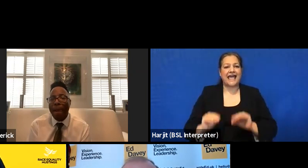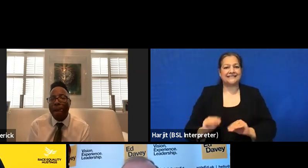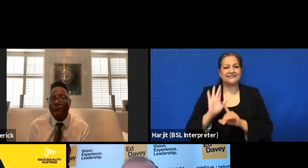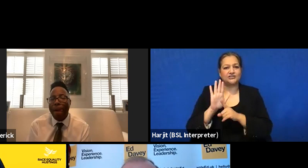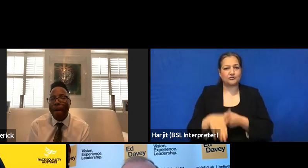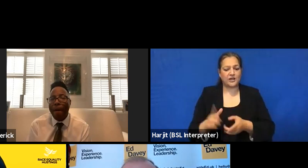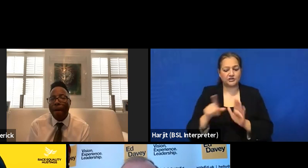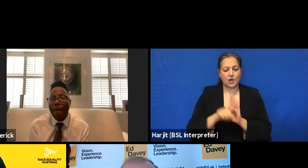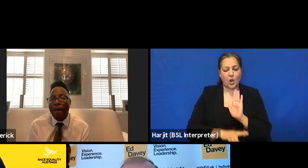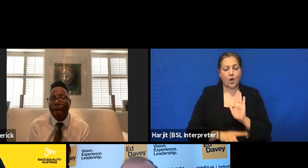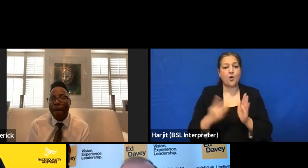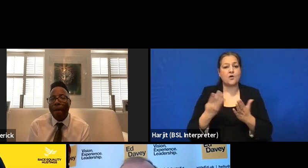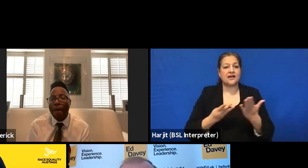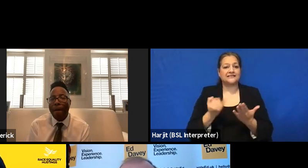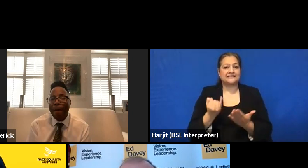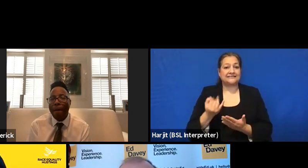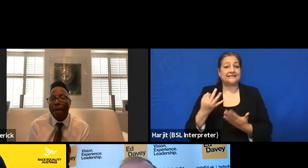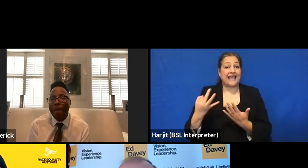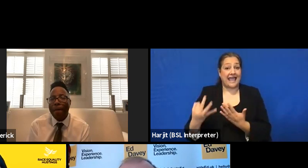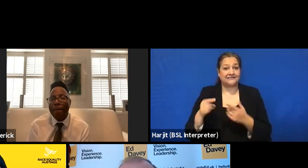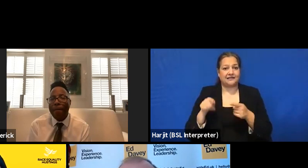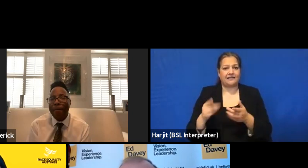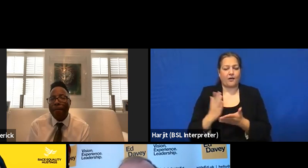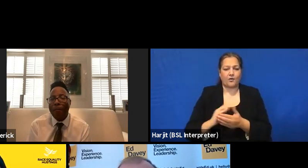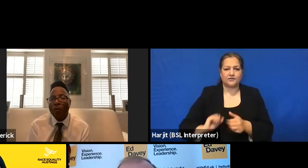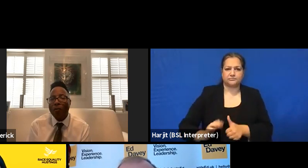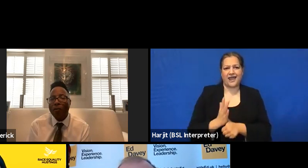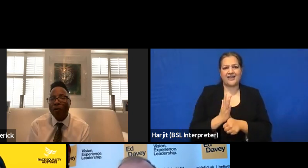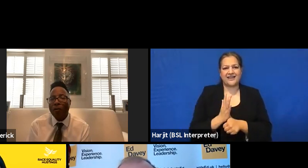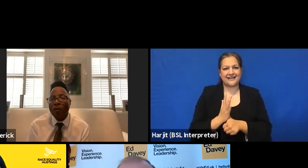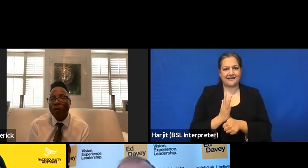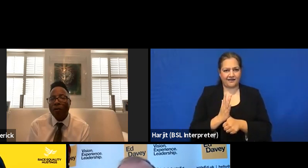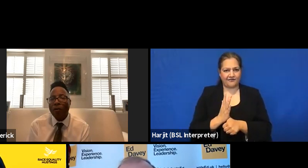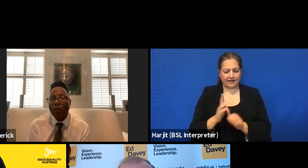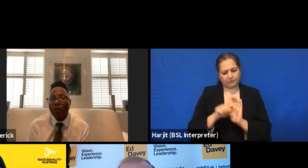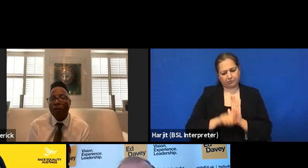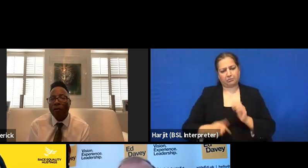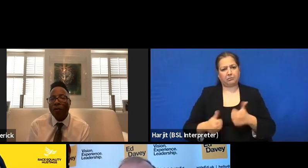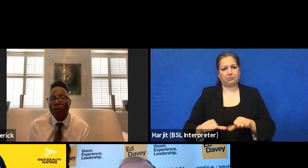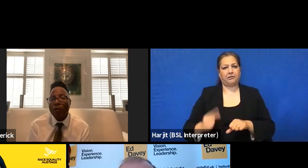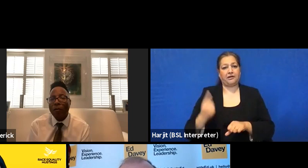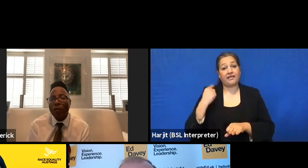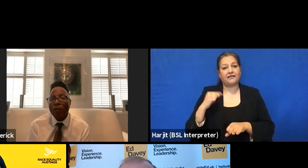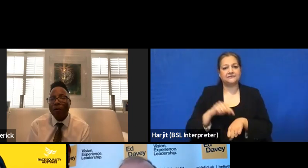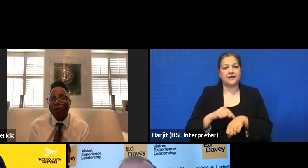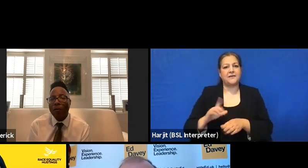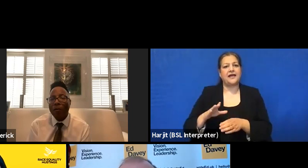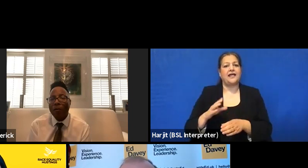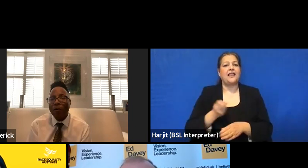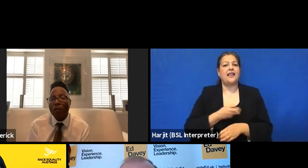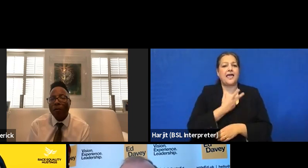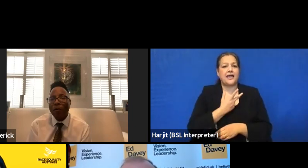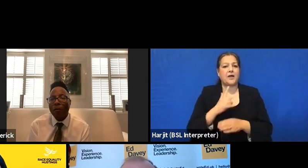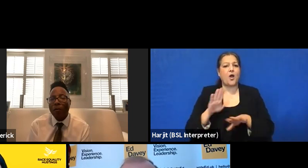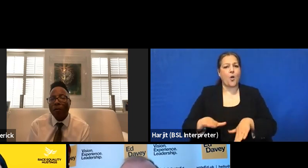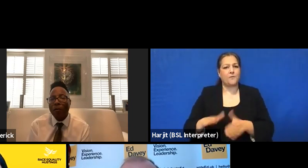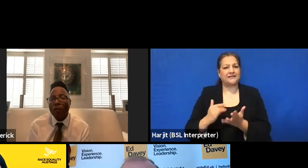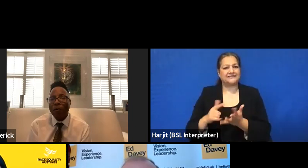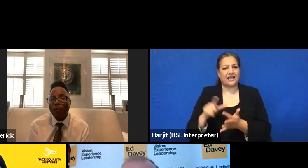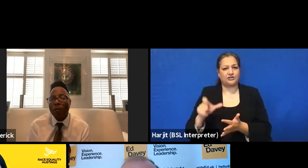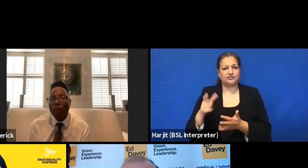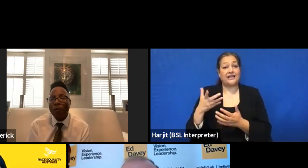in 1968, and that was a pioneering move at the time. And so while he was a Labour Home Secretary, he had a liberal vision